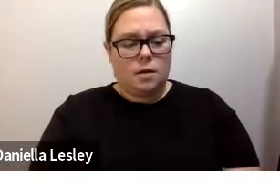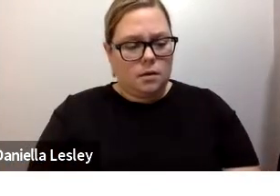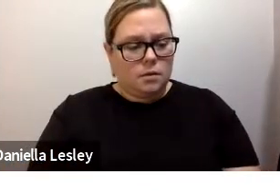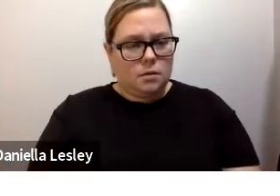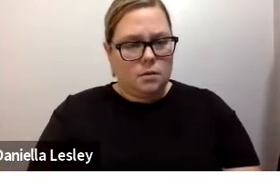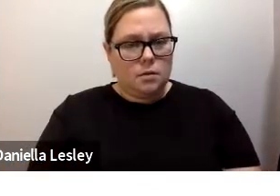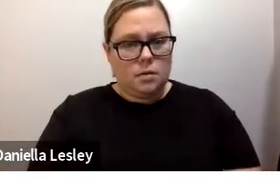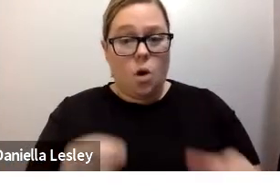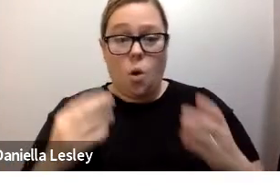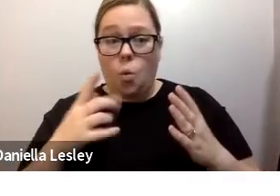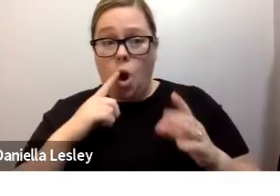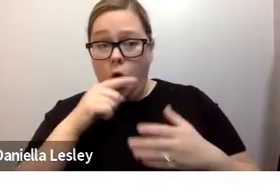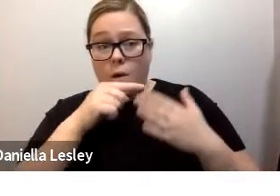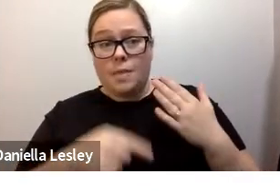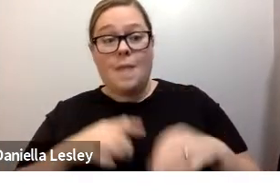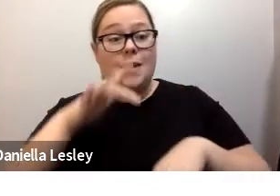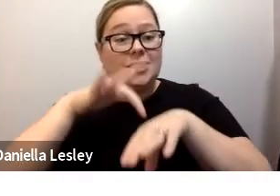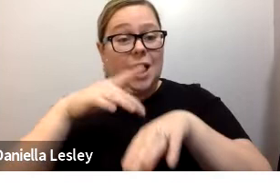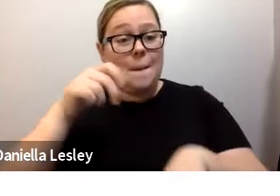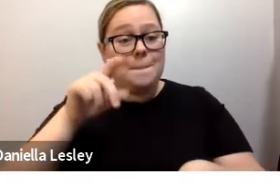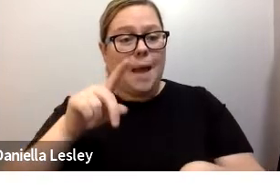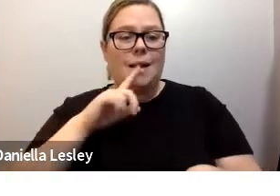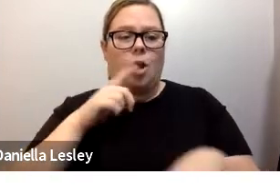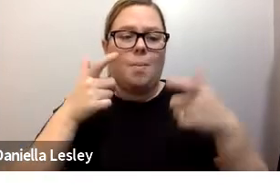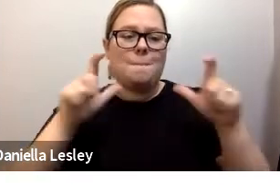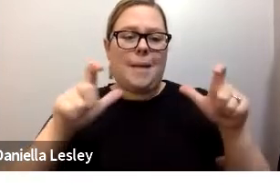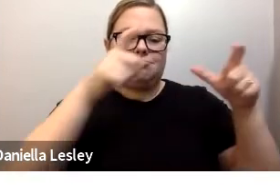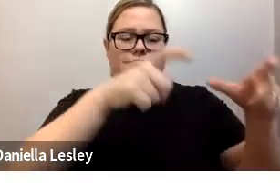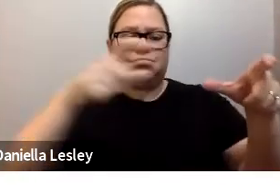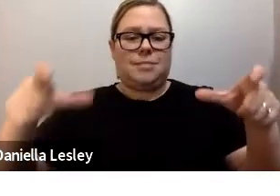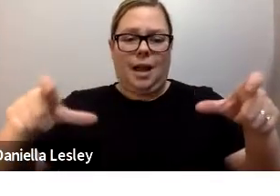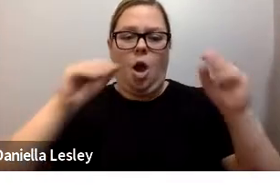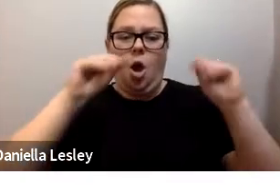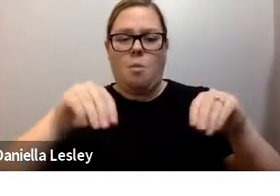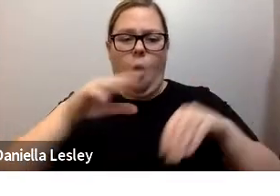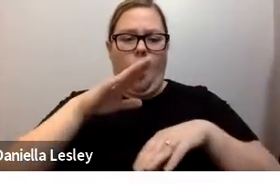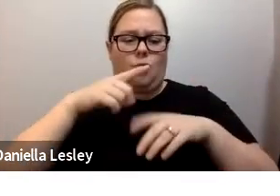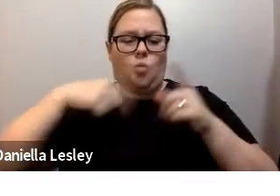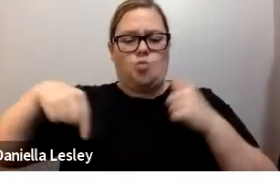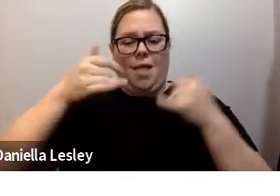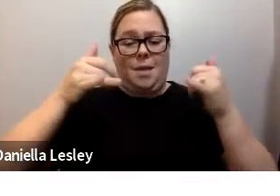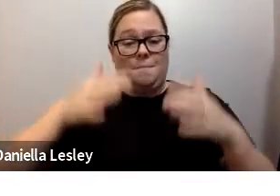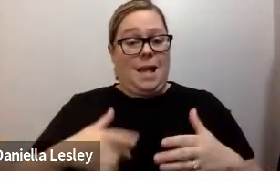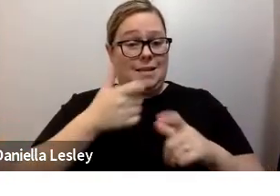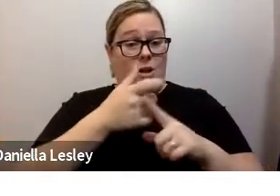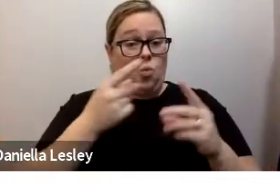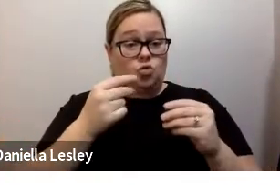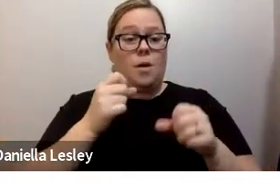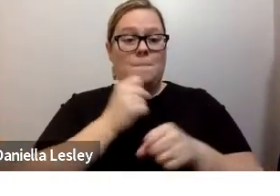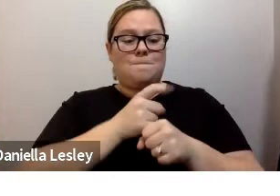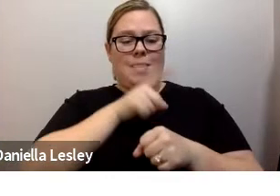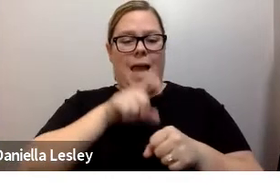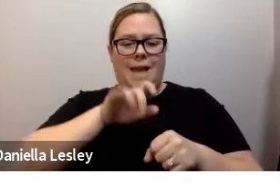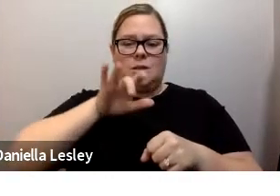So what are they? The touchpads are simply just a large target that's placed somewhere around the player. And what it does is it makes them reach and to